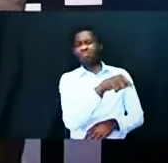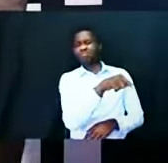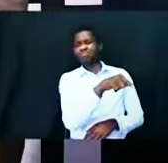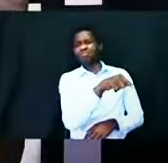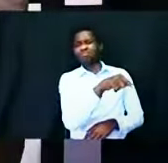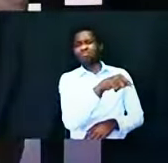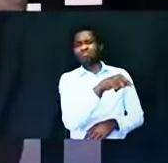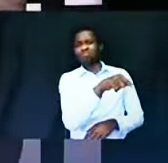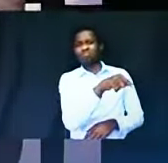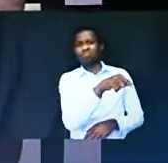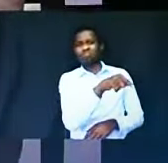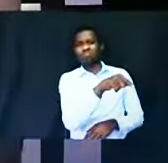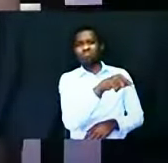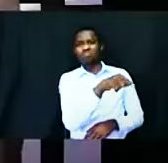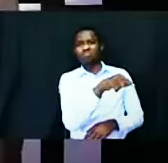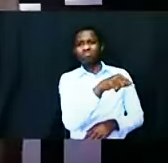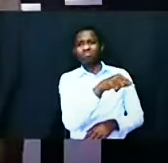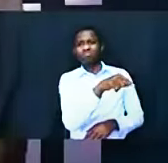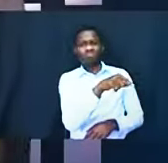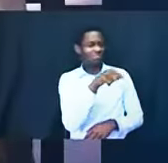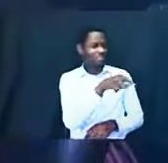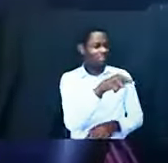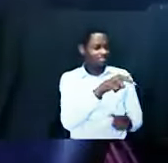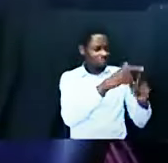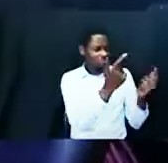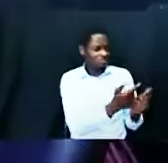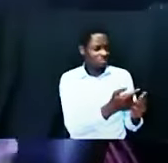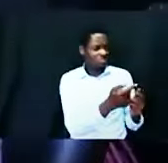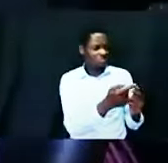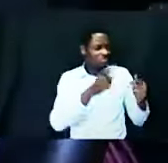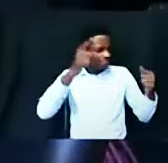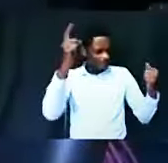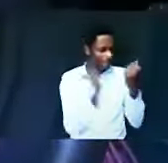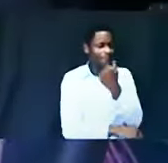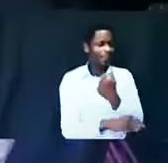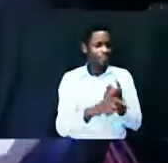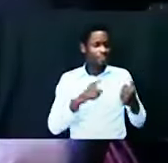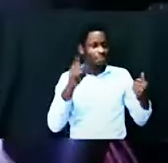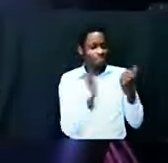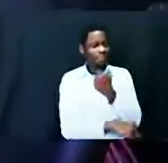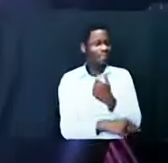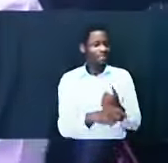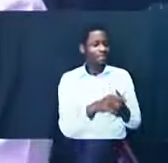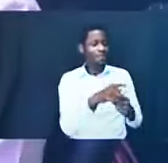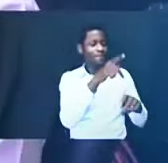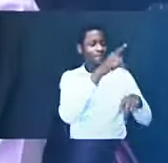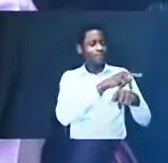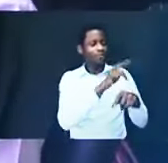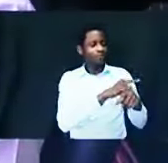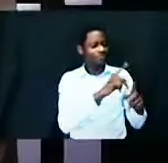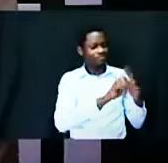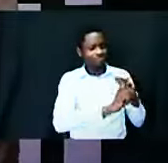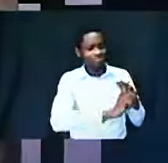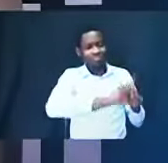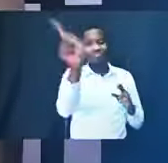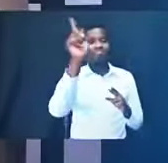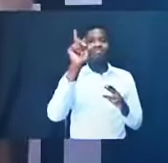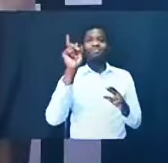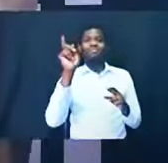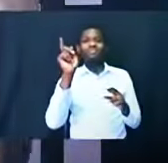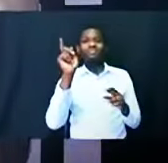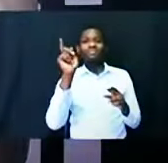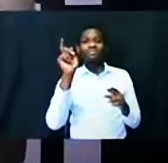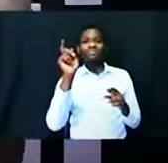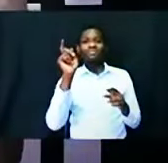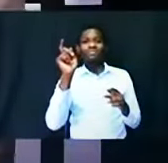They beat him up. Na o bro no. In fact, this time Paul had to run away. Had the o bro Paul and the